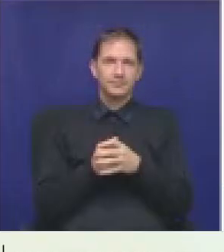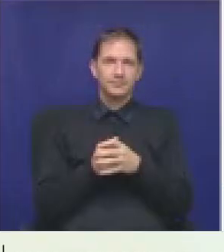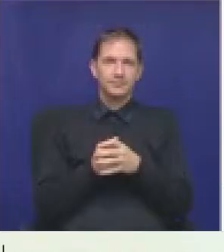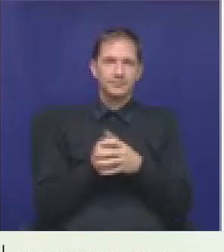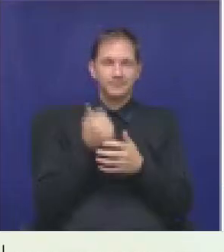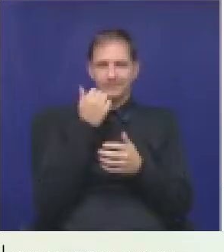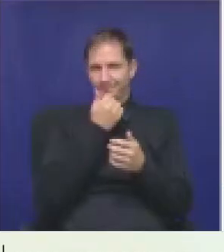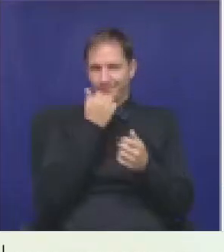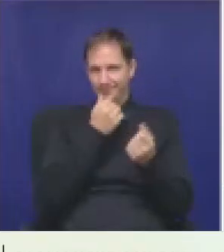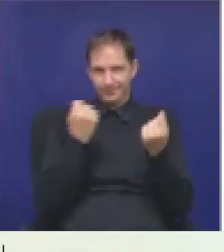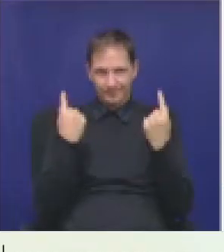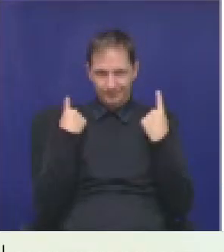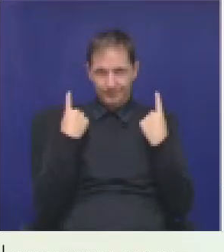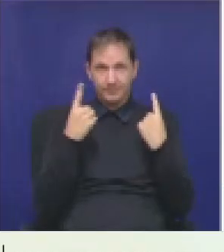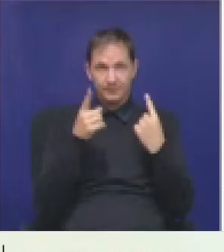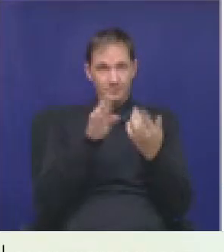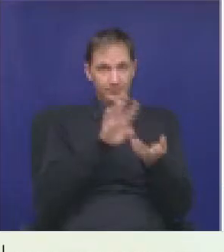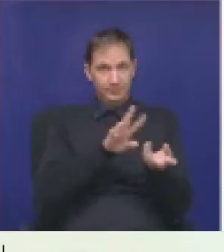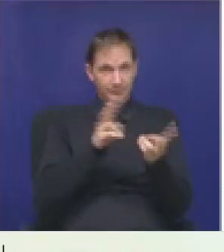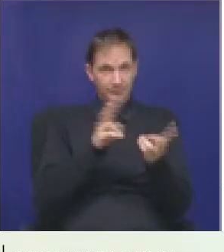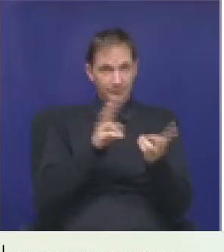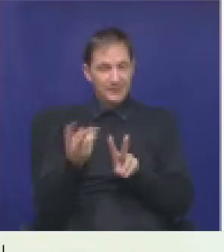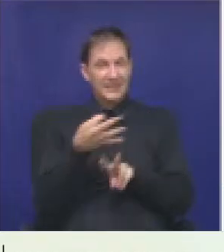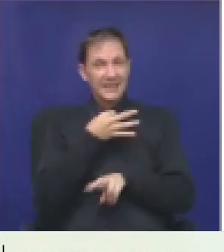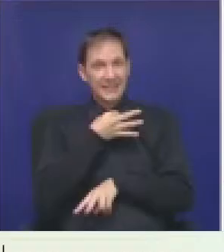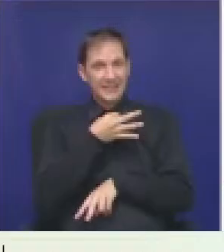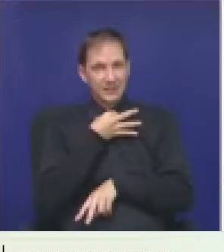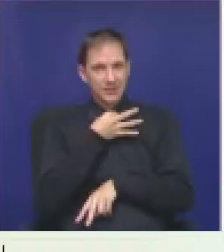In English, the equal saying will be